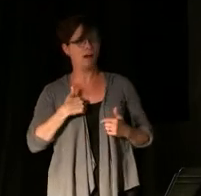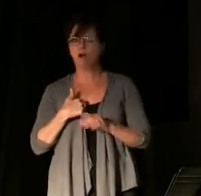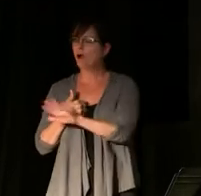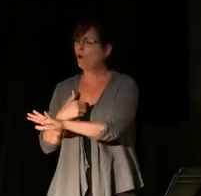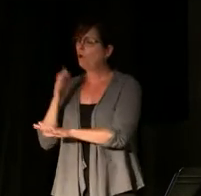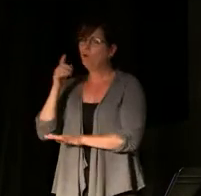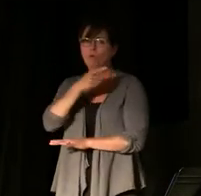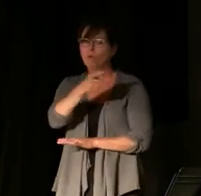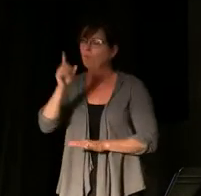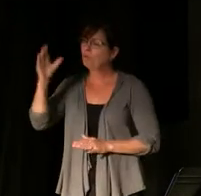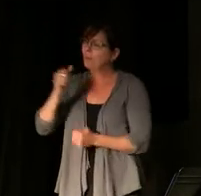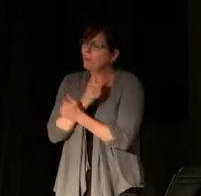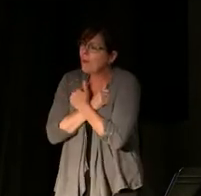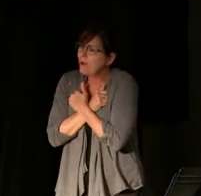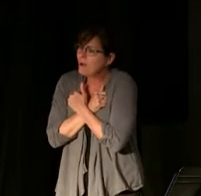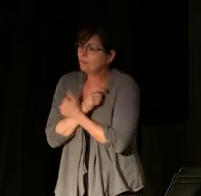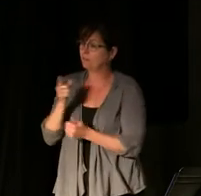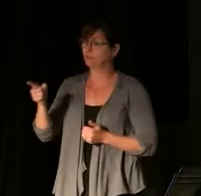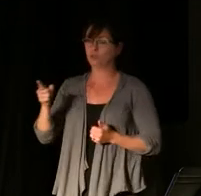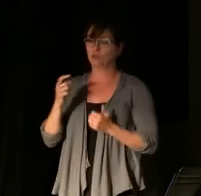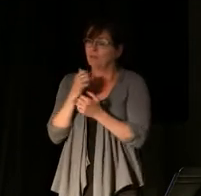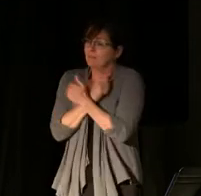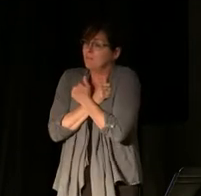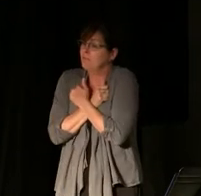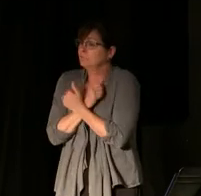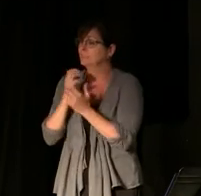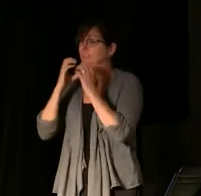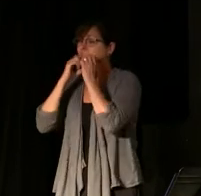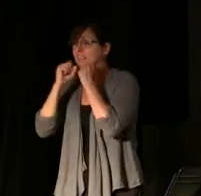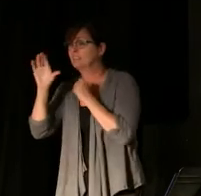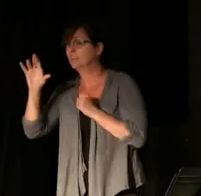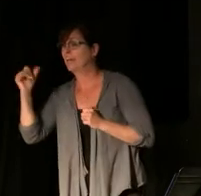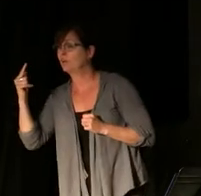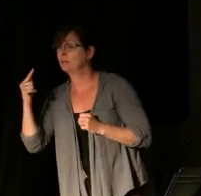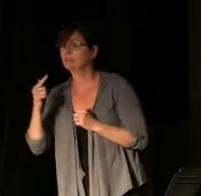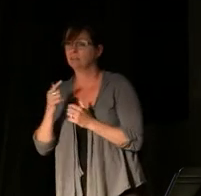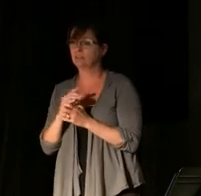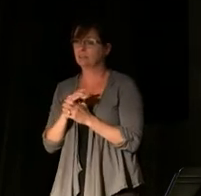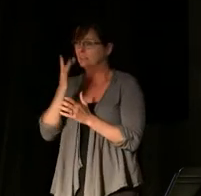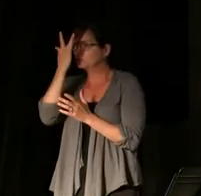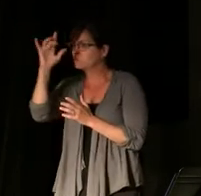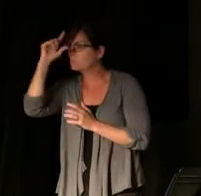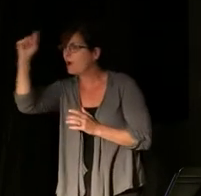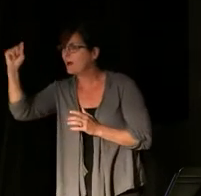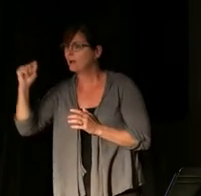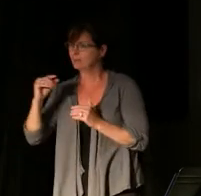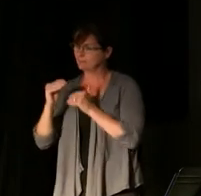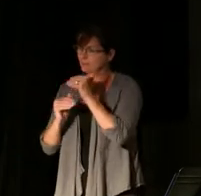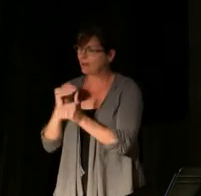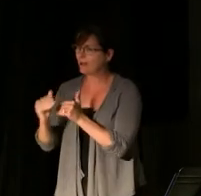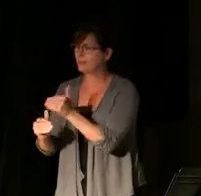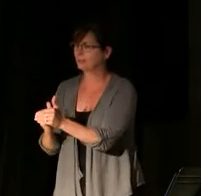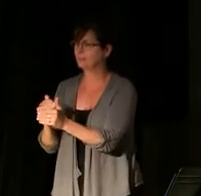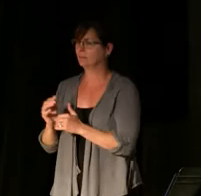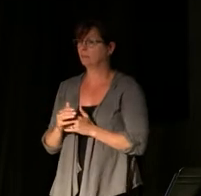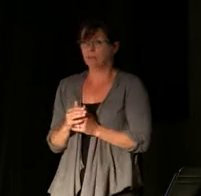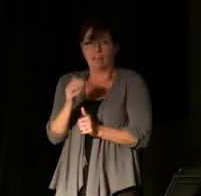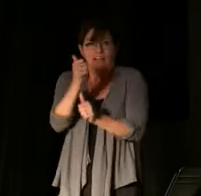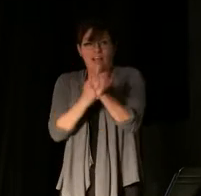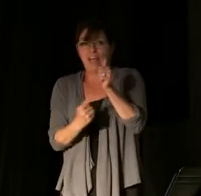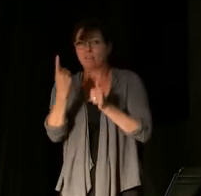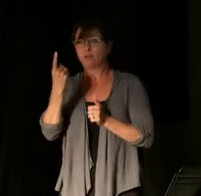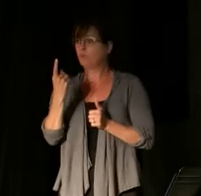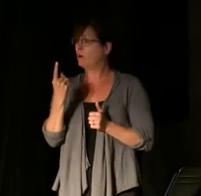to love you. You're loving and caring and smart and kind, and everyone